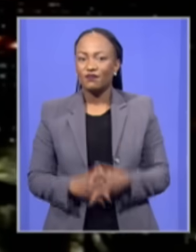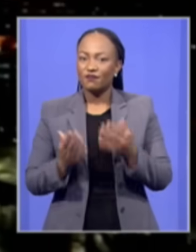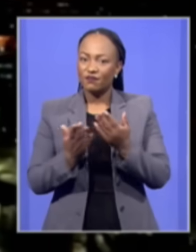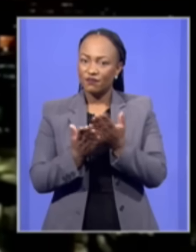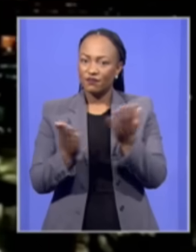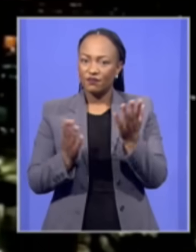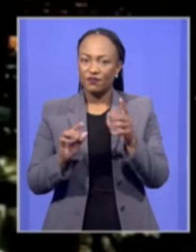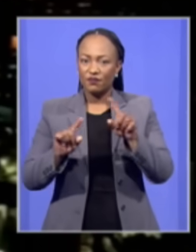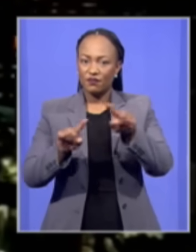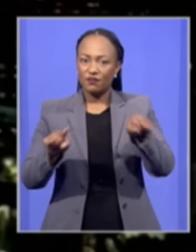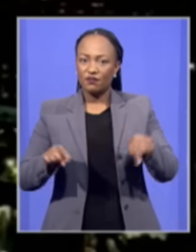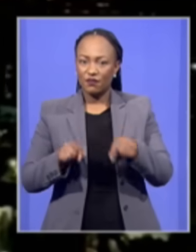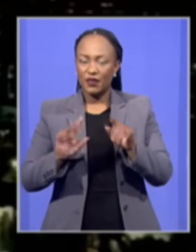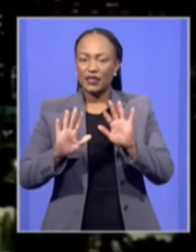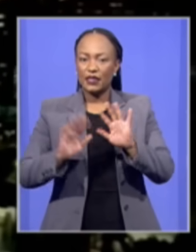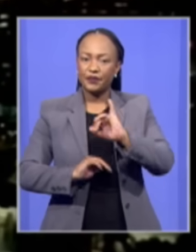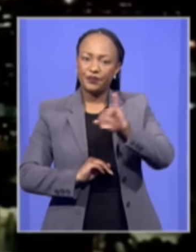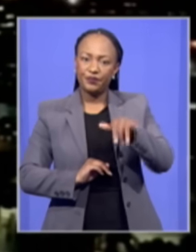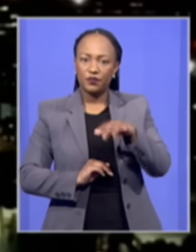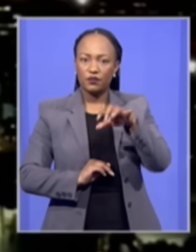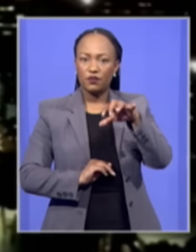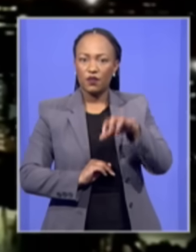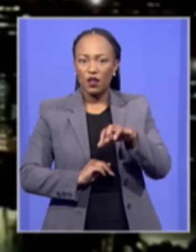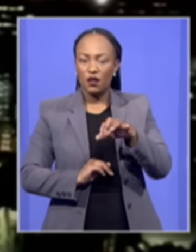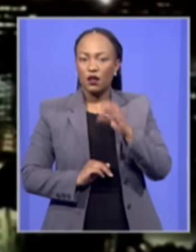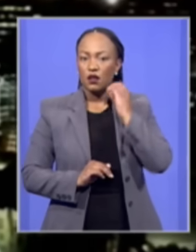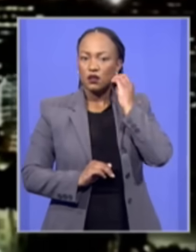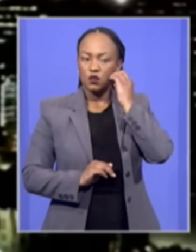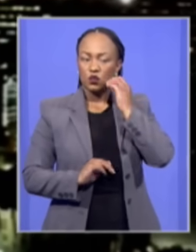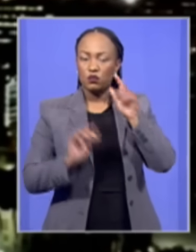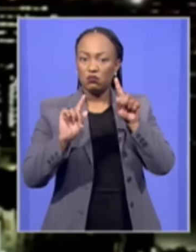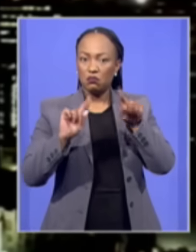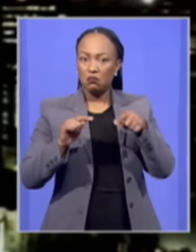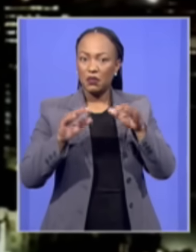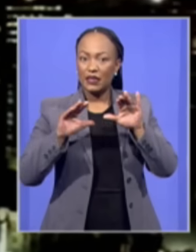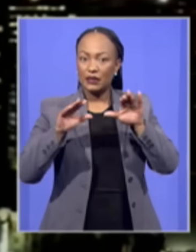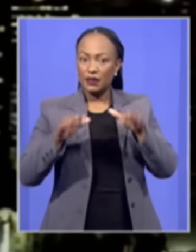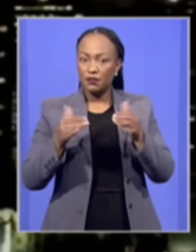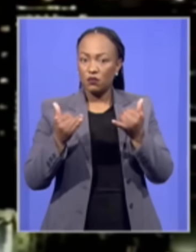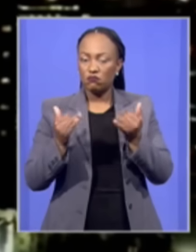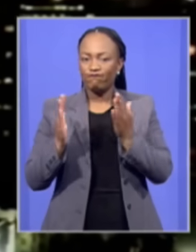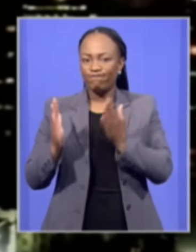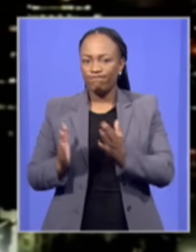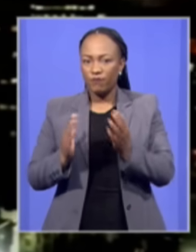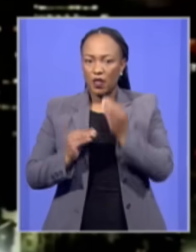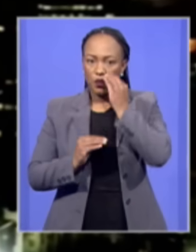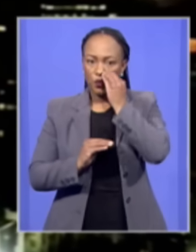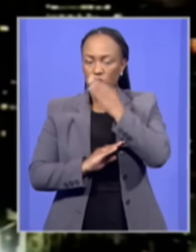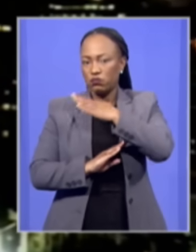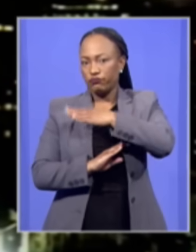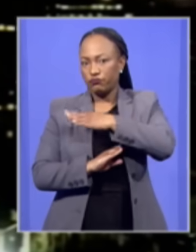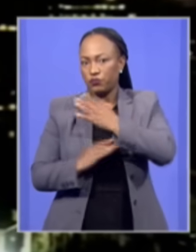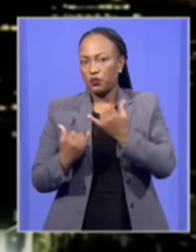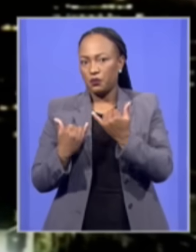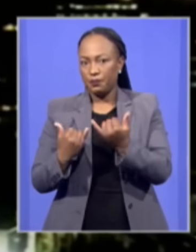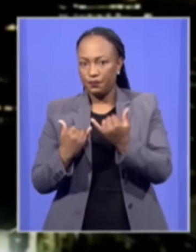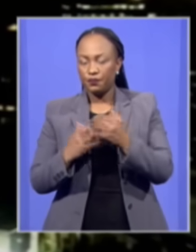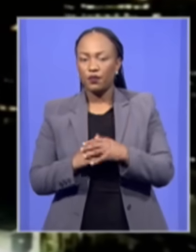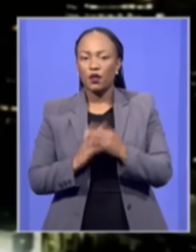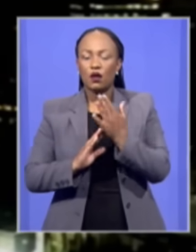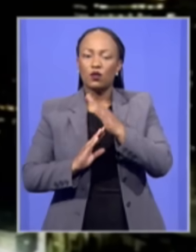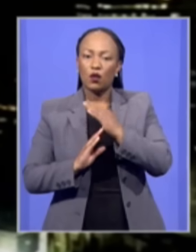otloloha re le Studio 10 Auckland Park Johannesburg moifona wa ditaba tsa Sesotho o tlisetsa tsena tsa moraorao le phirimaneng ena empa